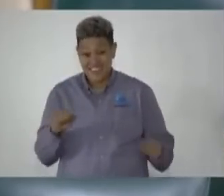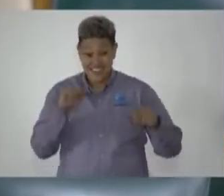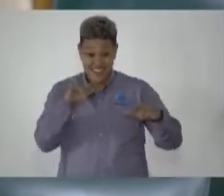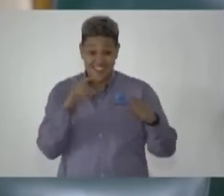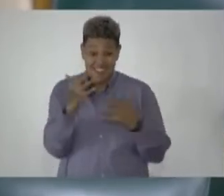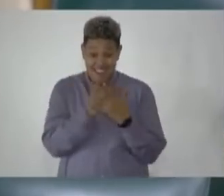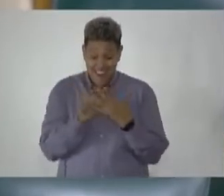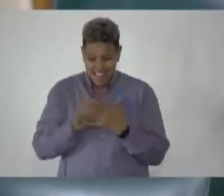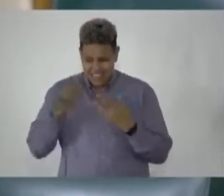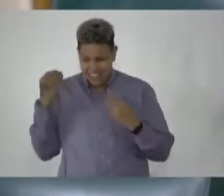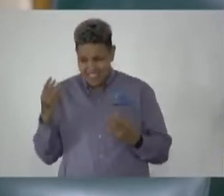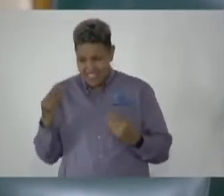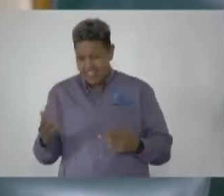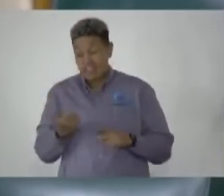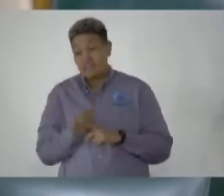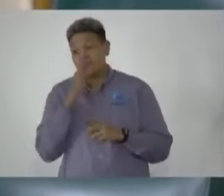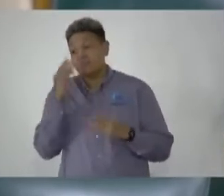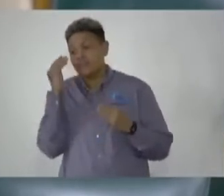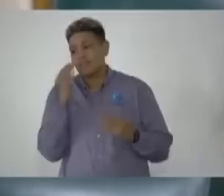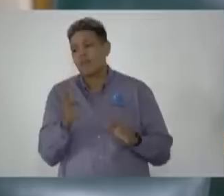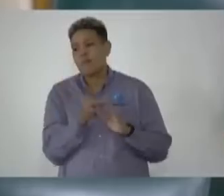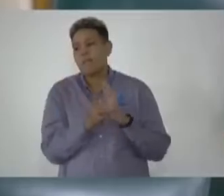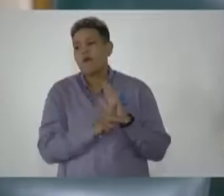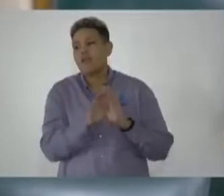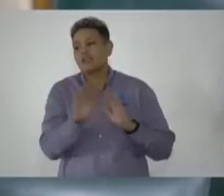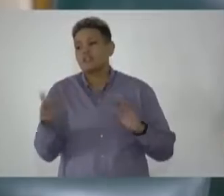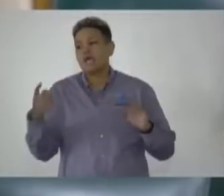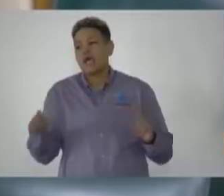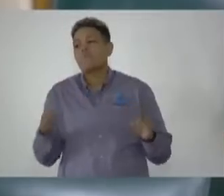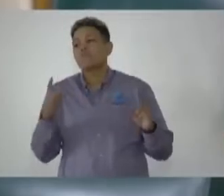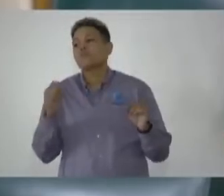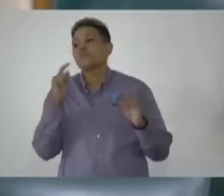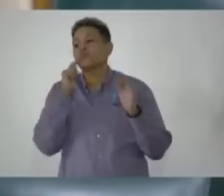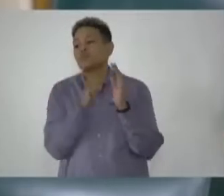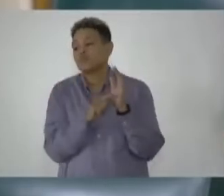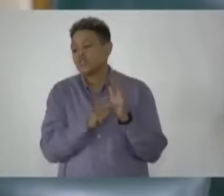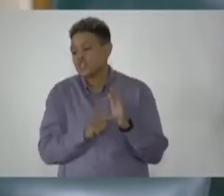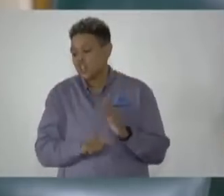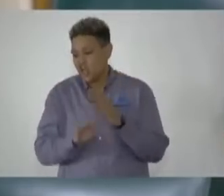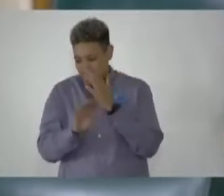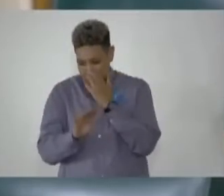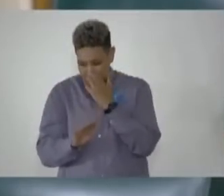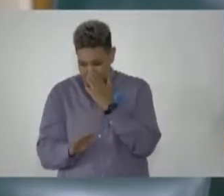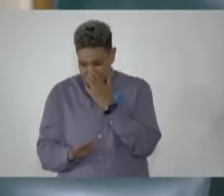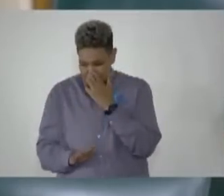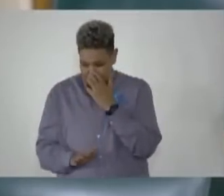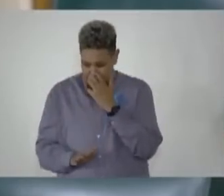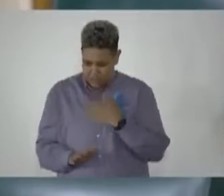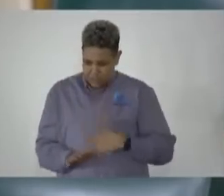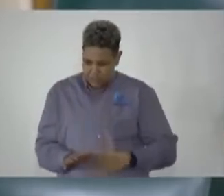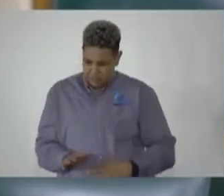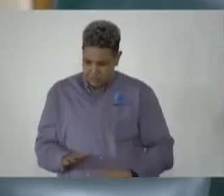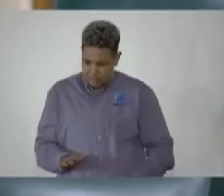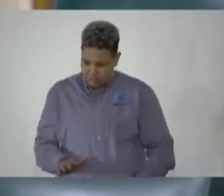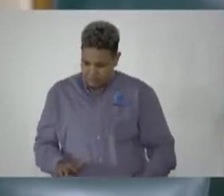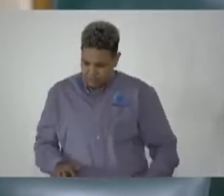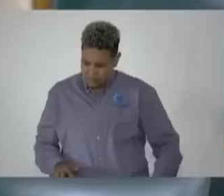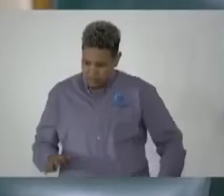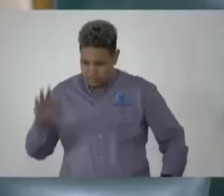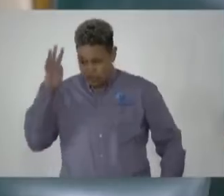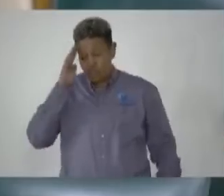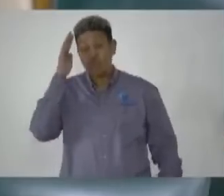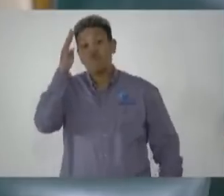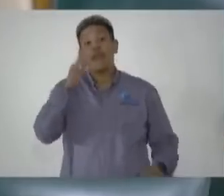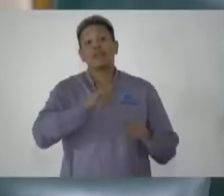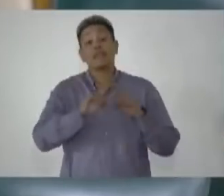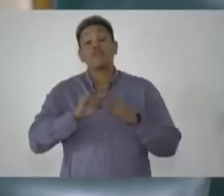data to inform the policies, to do research, to create